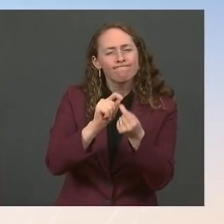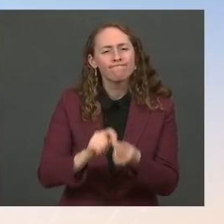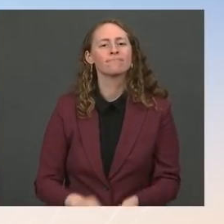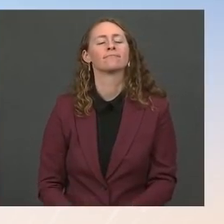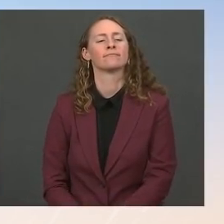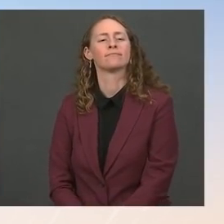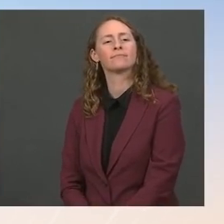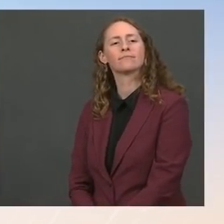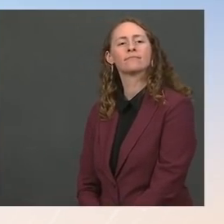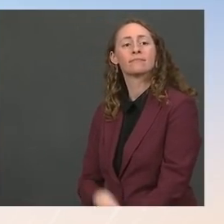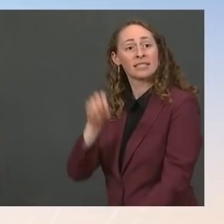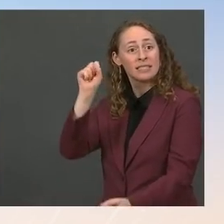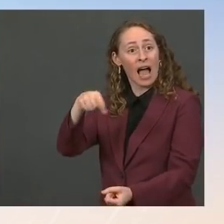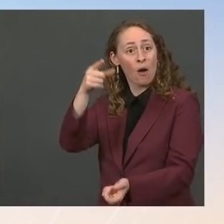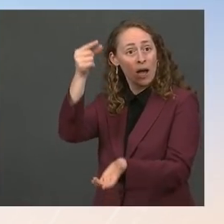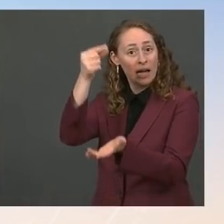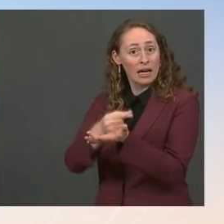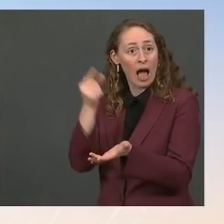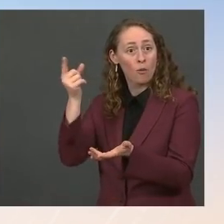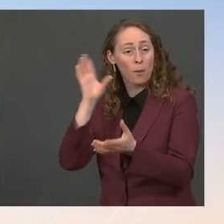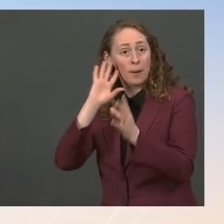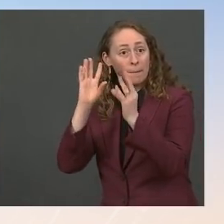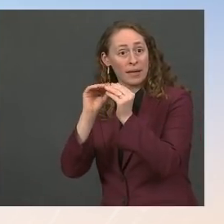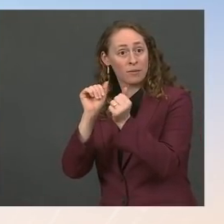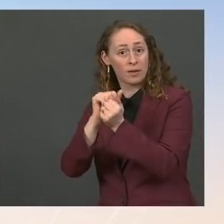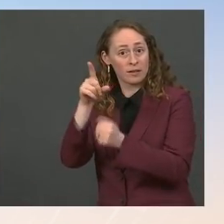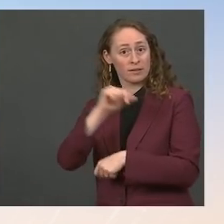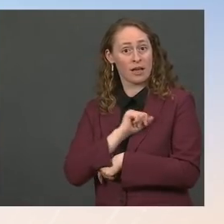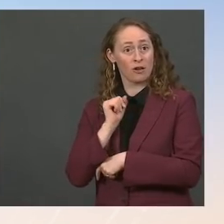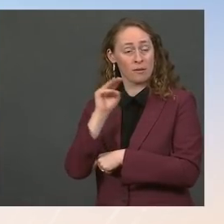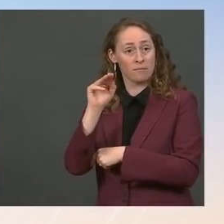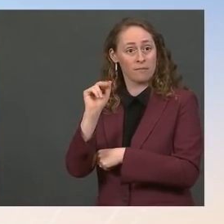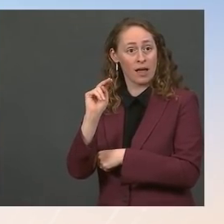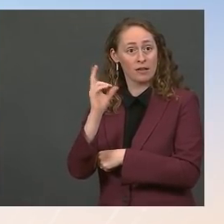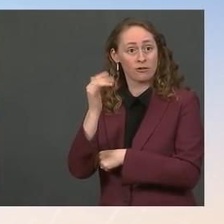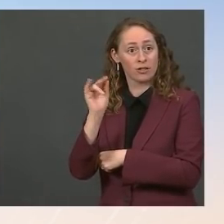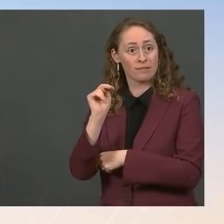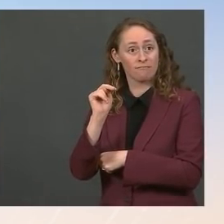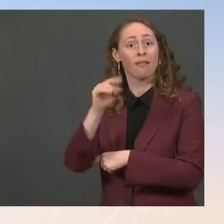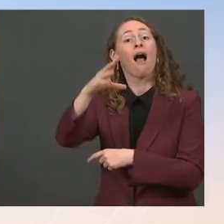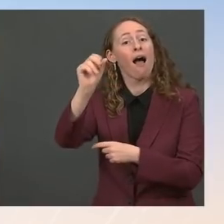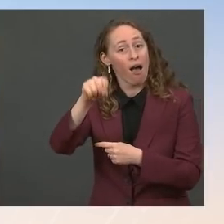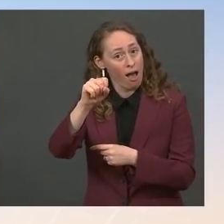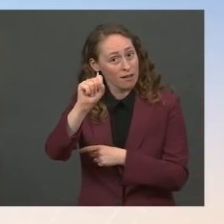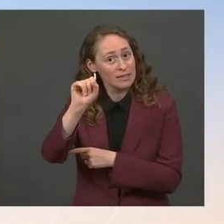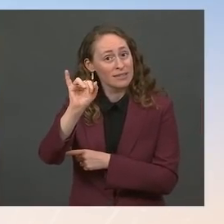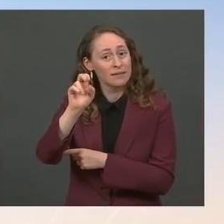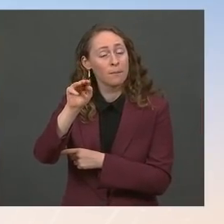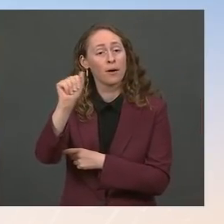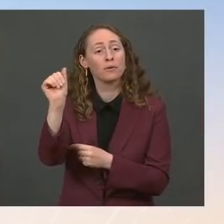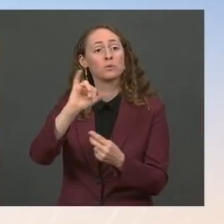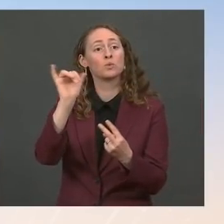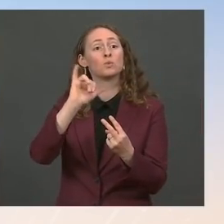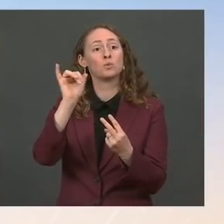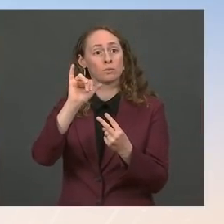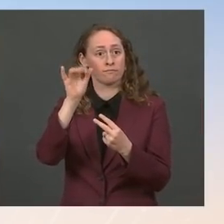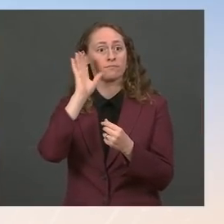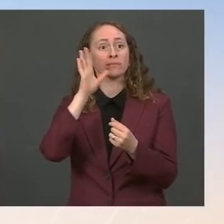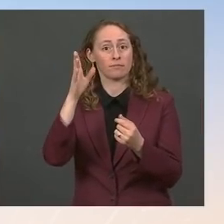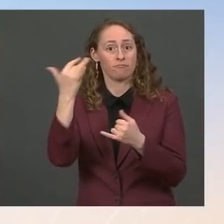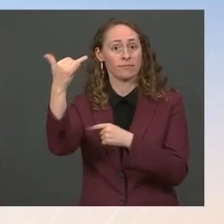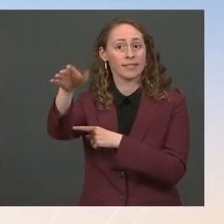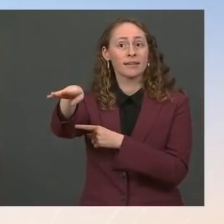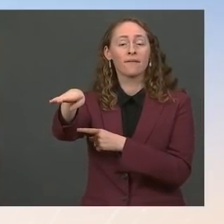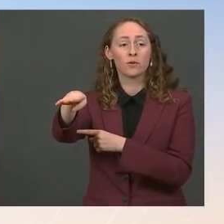Manchin here this morning? He did. He met with Senator Manchin and Senator Sinema this morning, and I think we've put out the list of members he's meeting with this afternoon. My last question is one